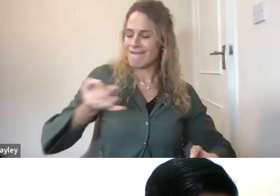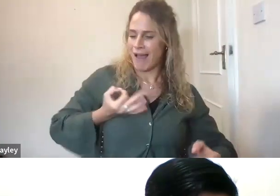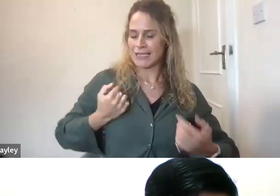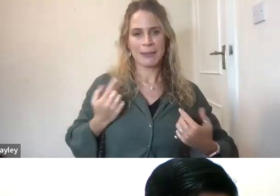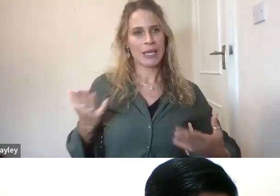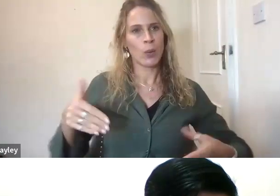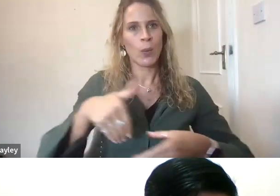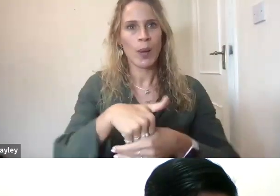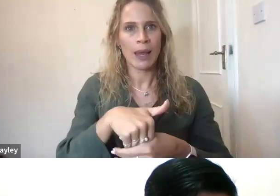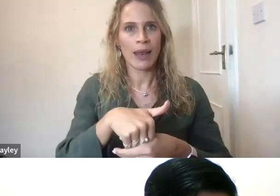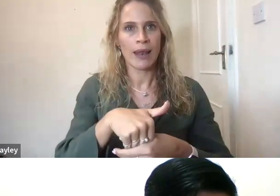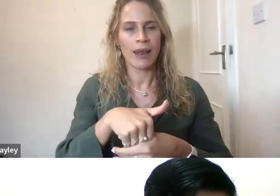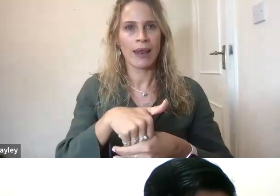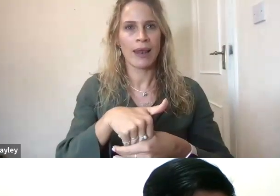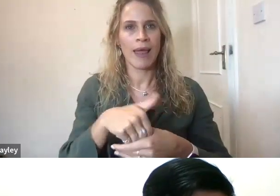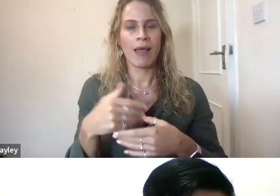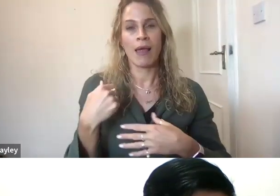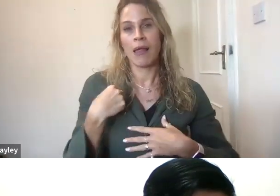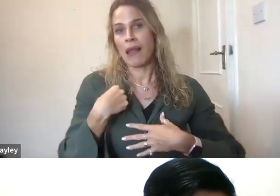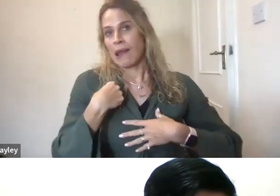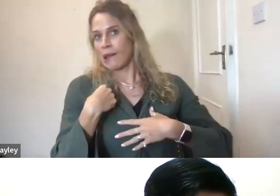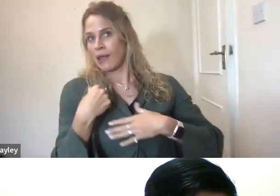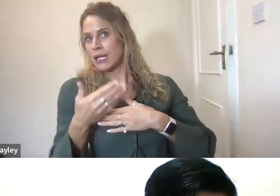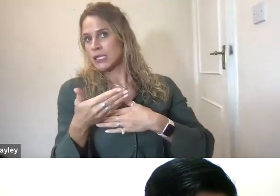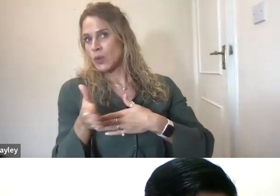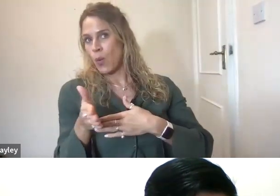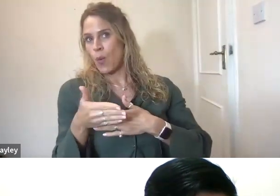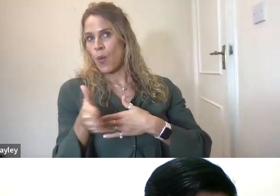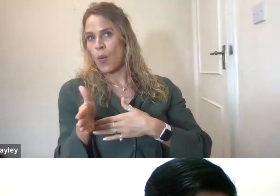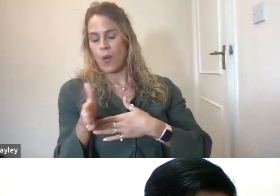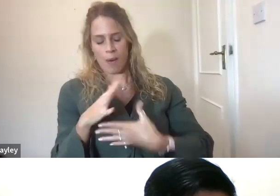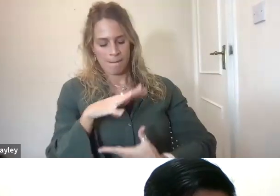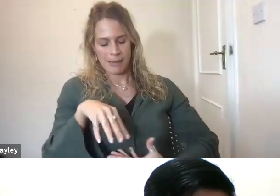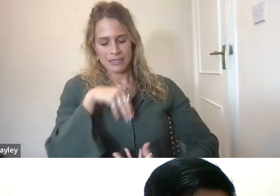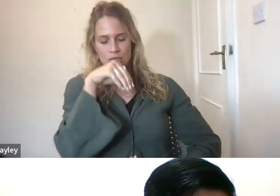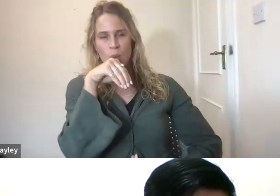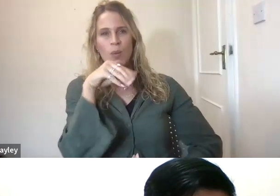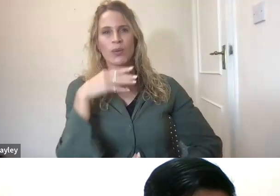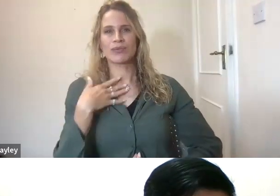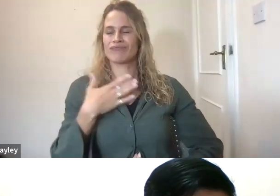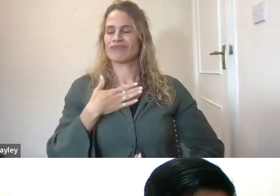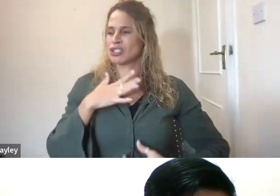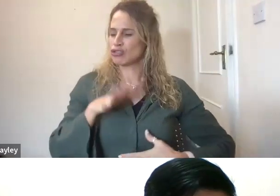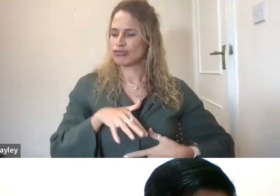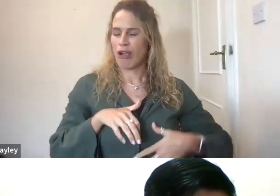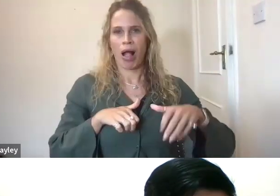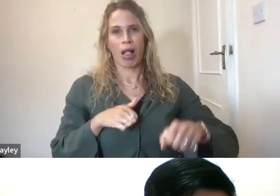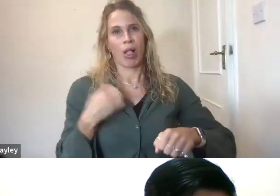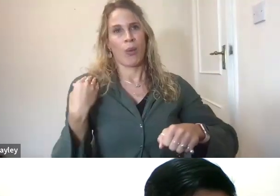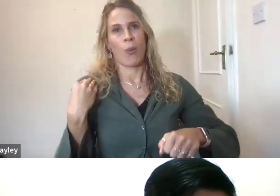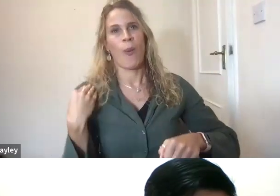in. Leaning against the door, my soul struggled with the weight of the boundary